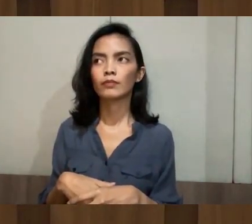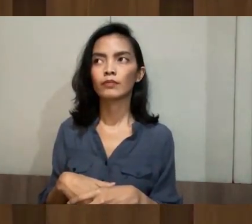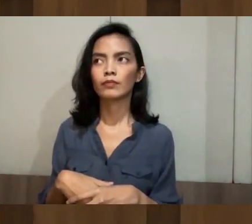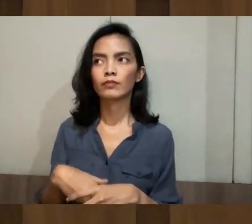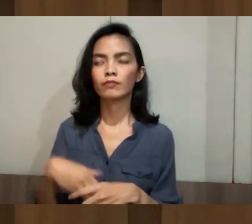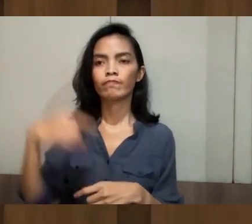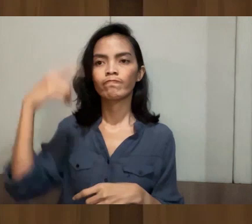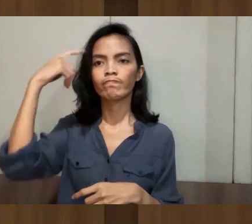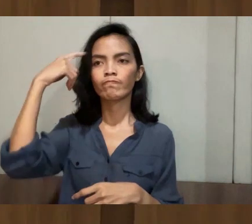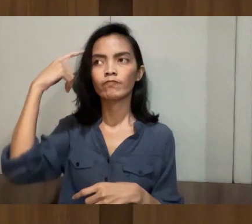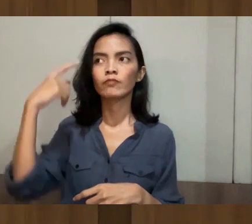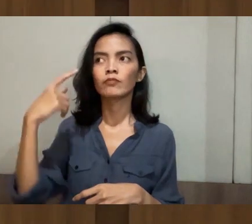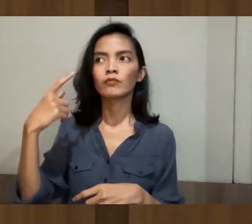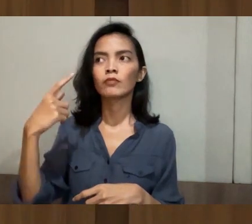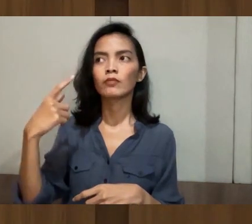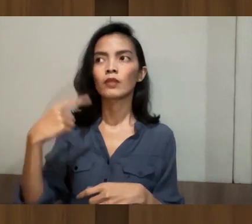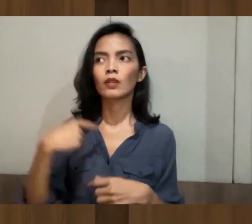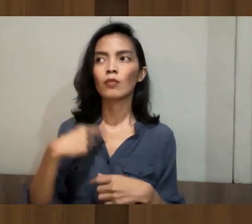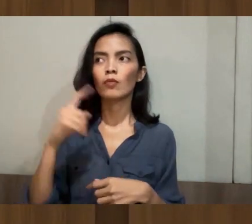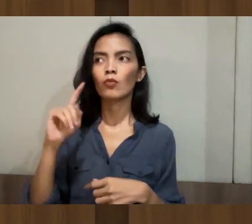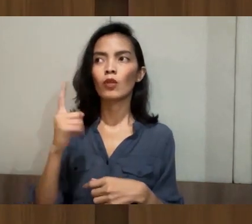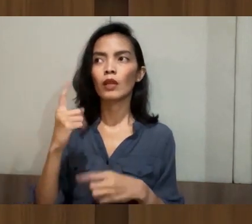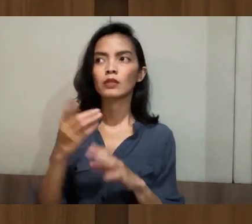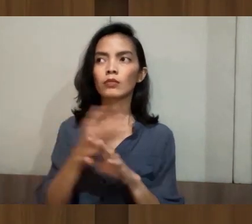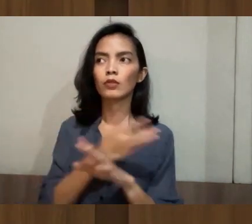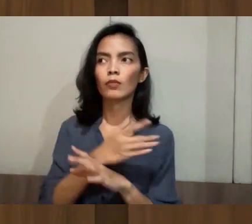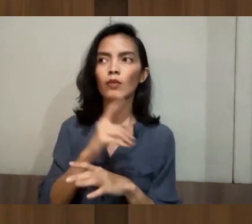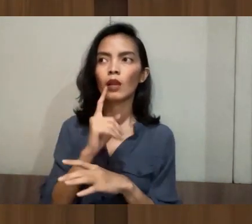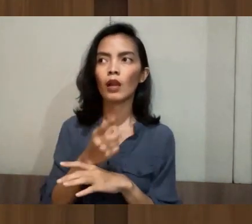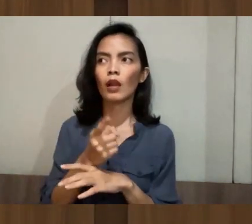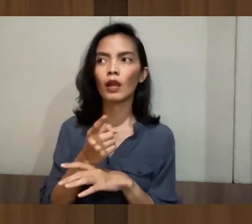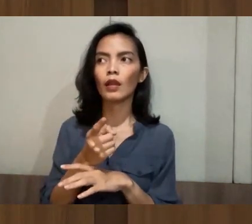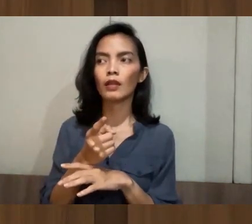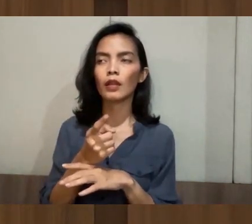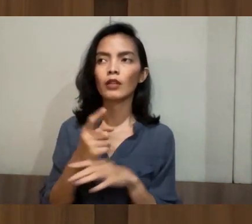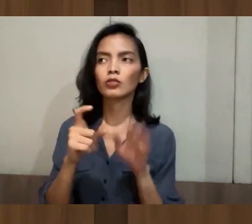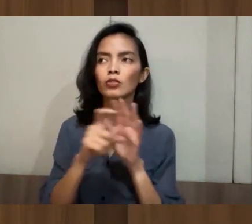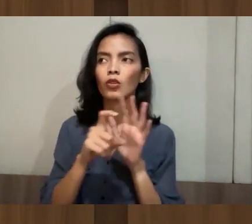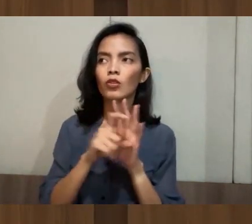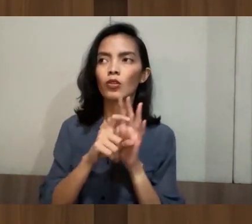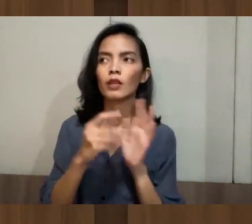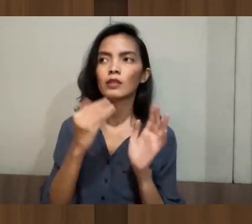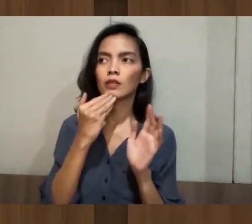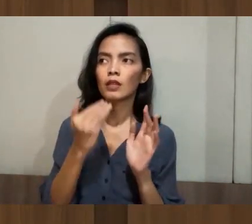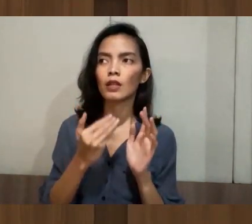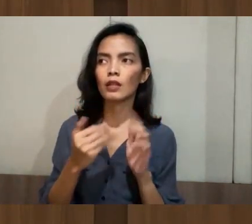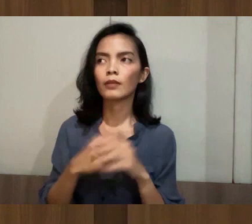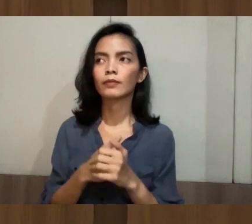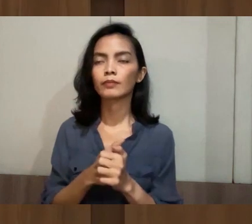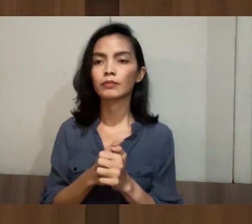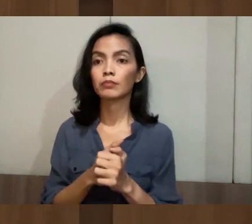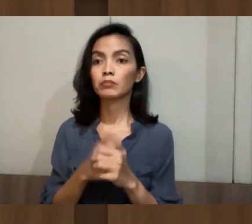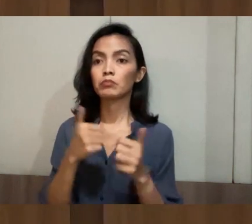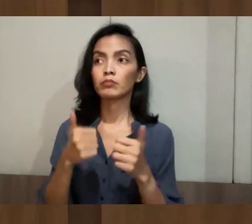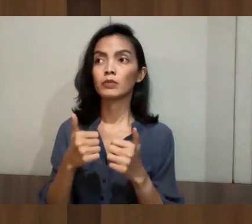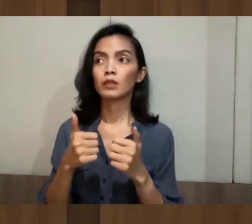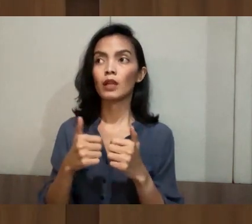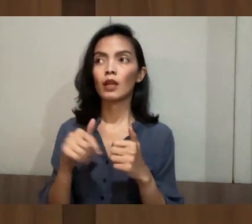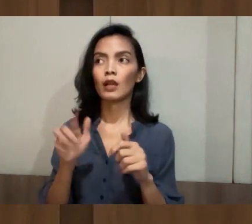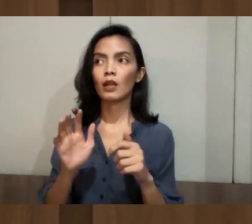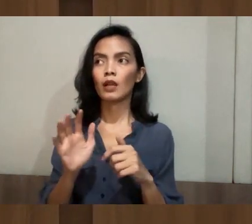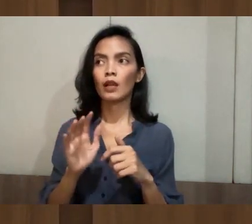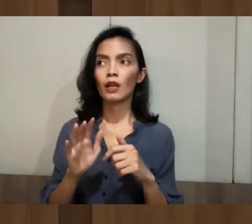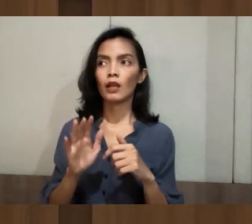And it is attached up here. Now, before I begin, I would like to do a simple audience